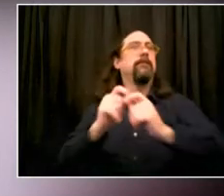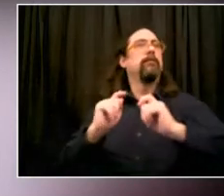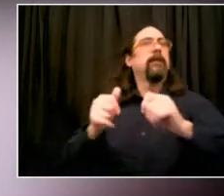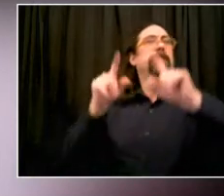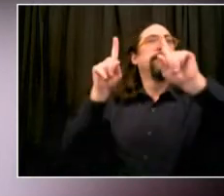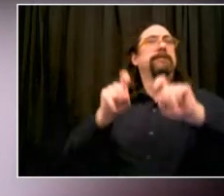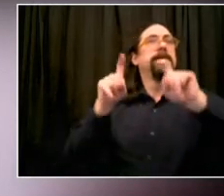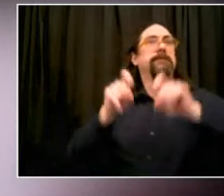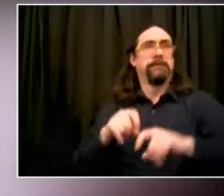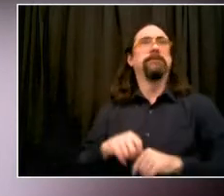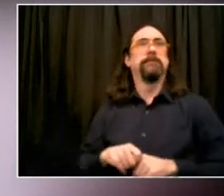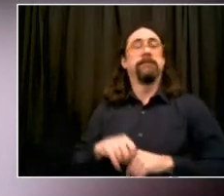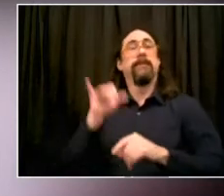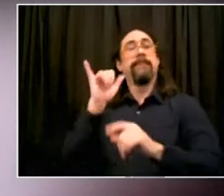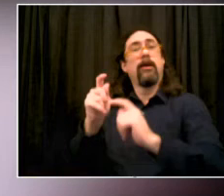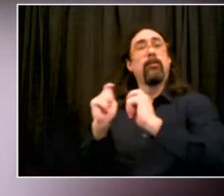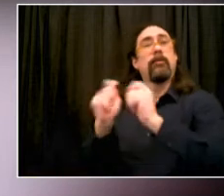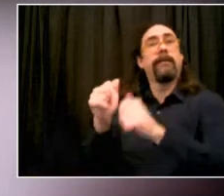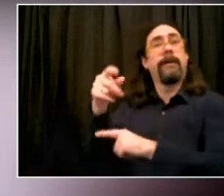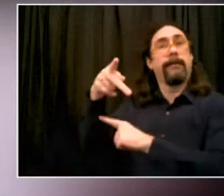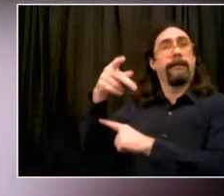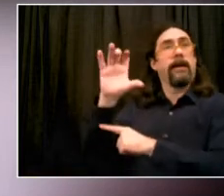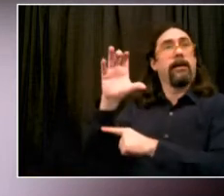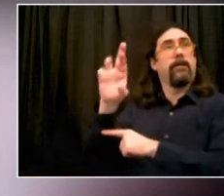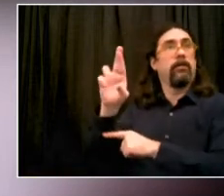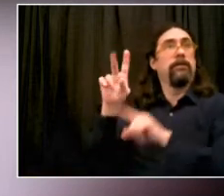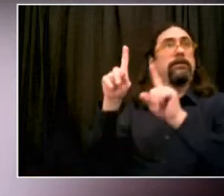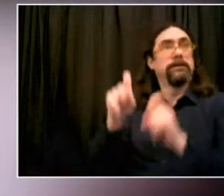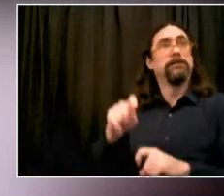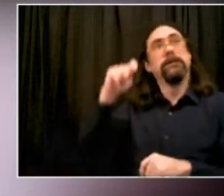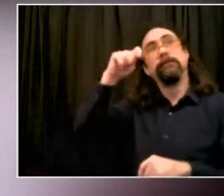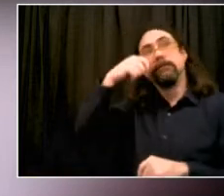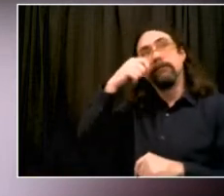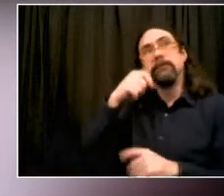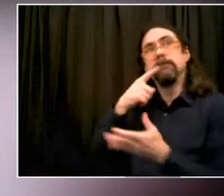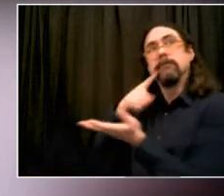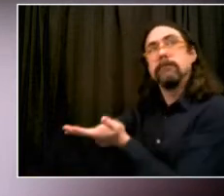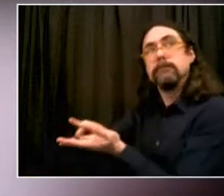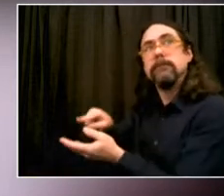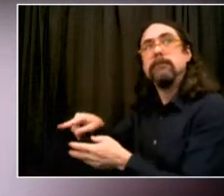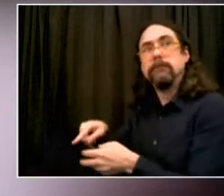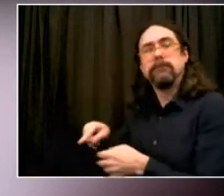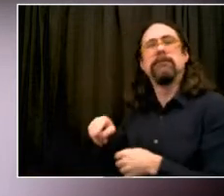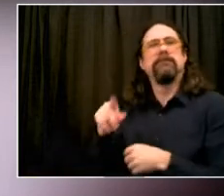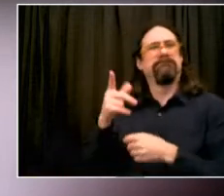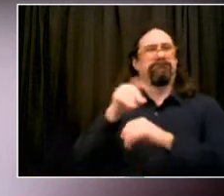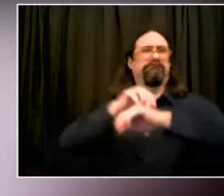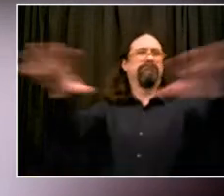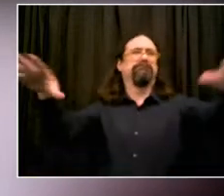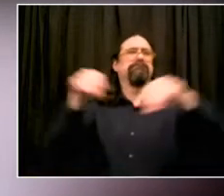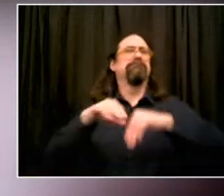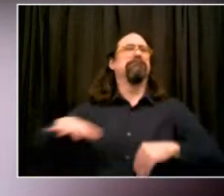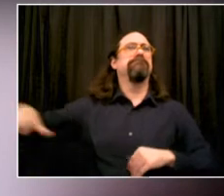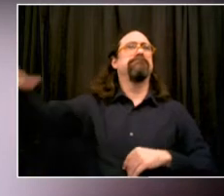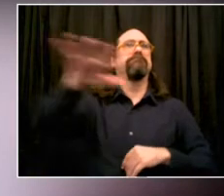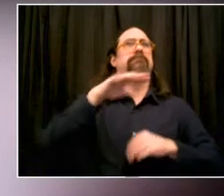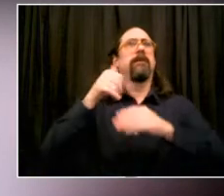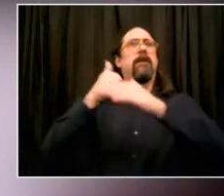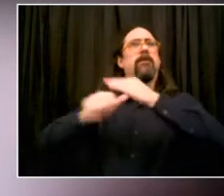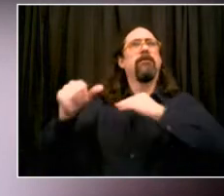and at health department clinics, as well as rapid antigen testing. And we do expect in the